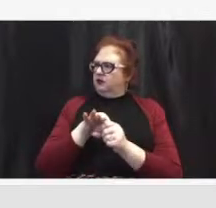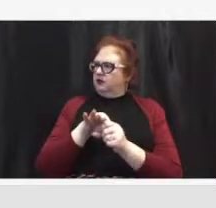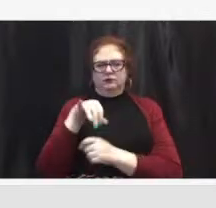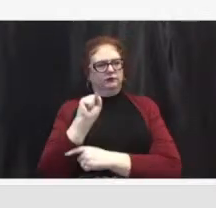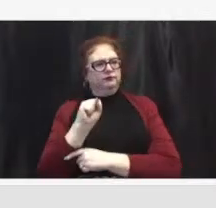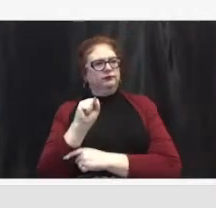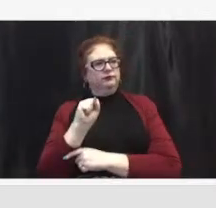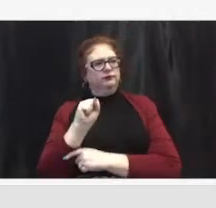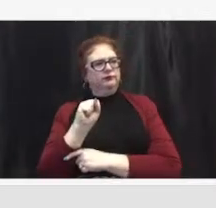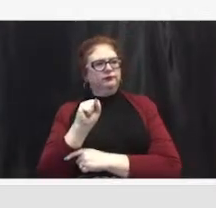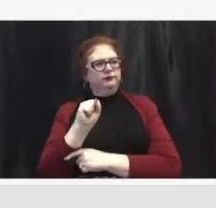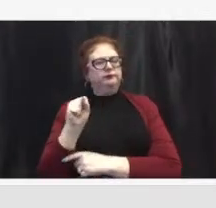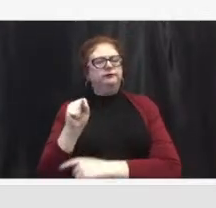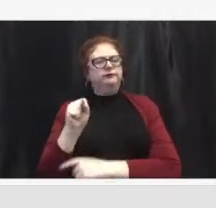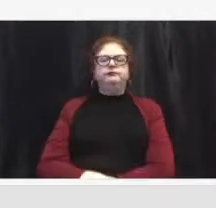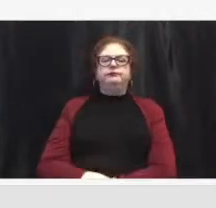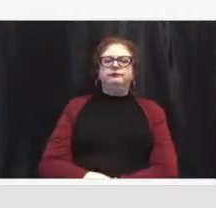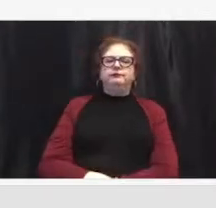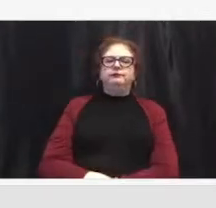Yes. Okay.